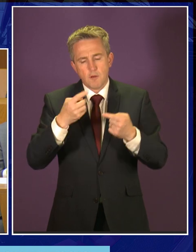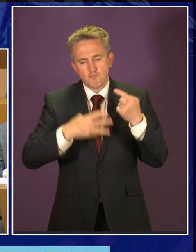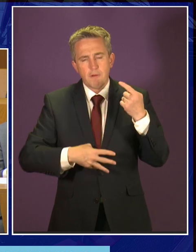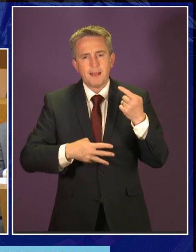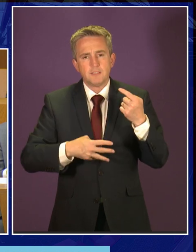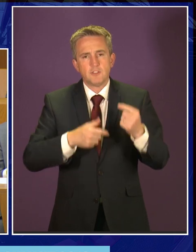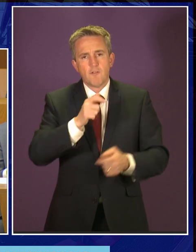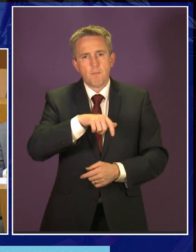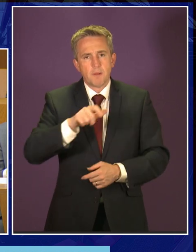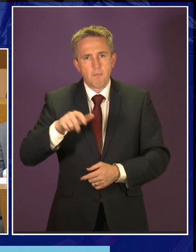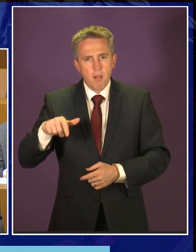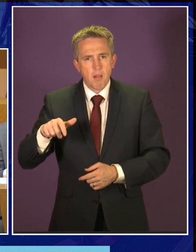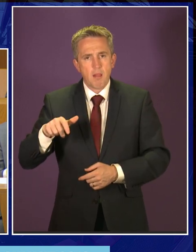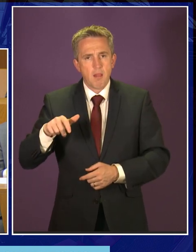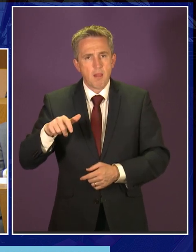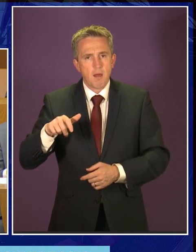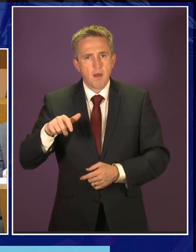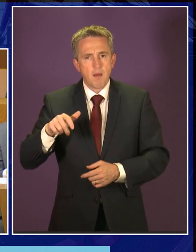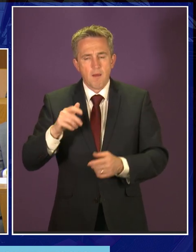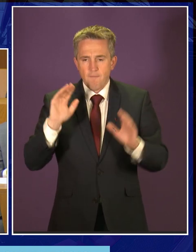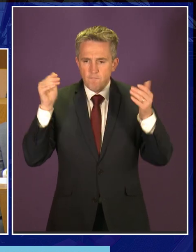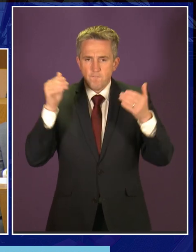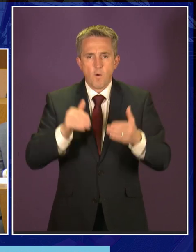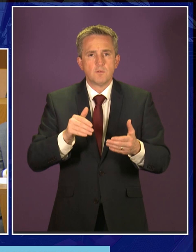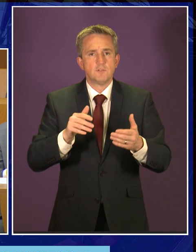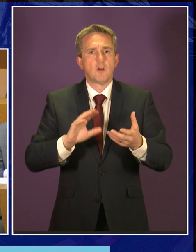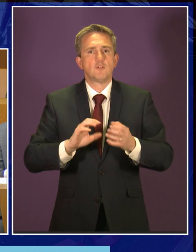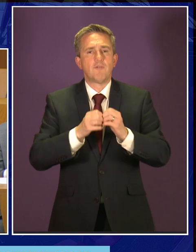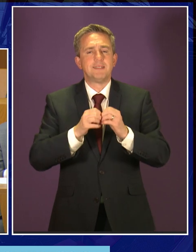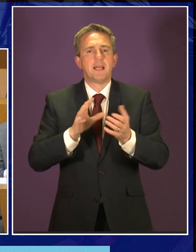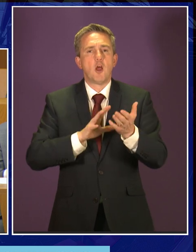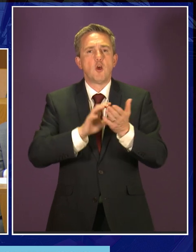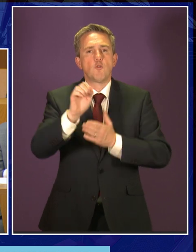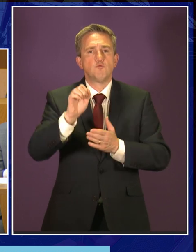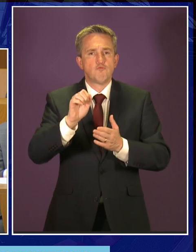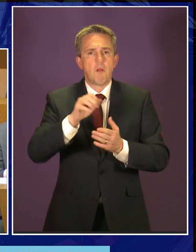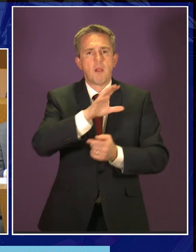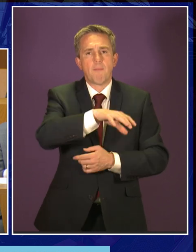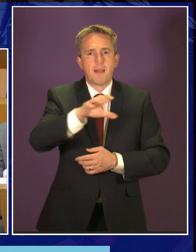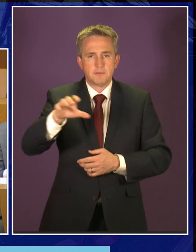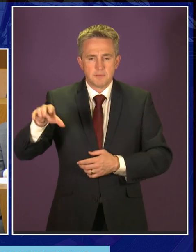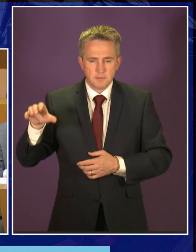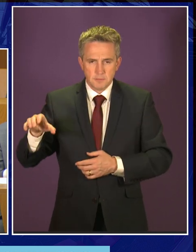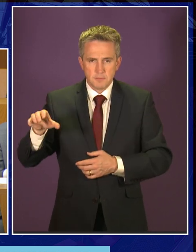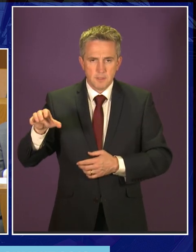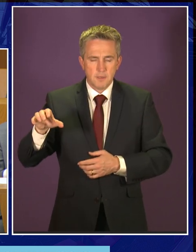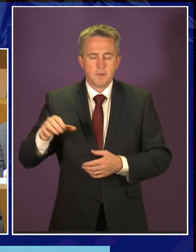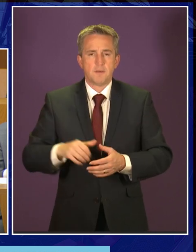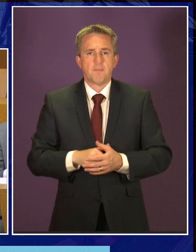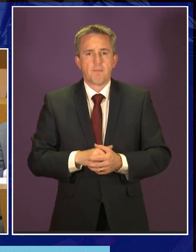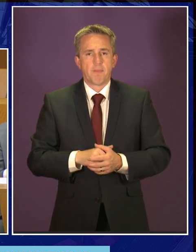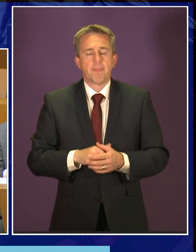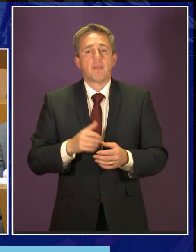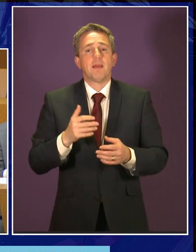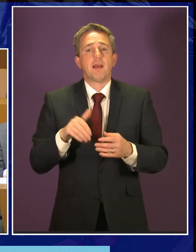people and human beings-centered cultural policies and programs. It is composed of